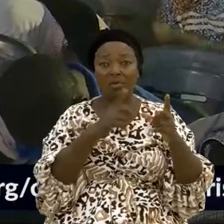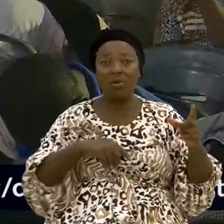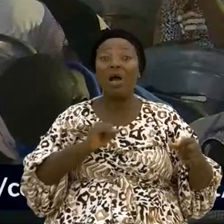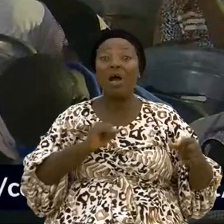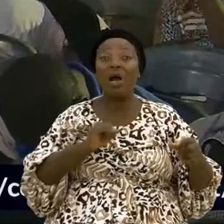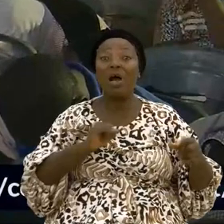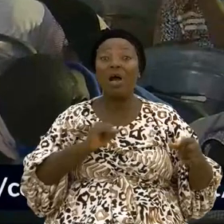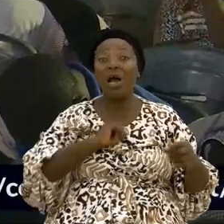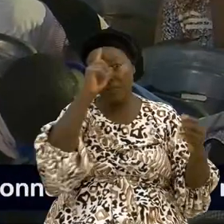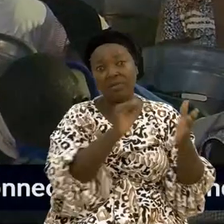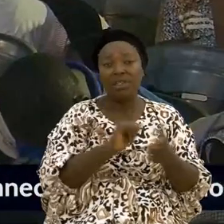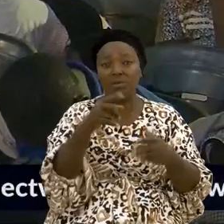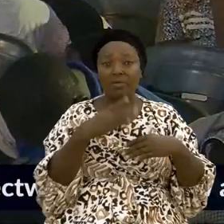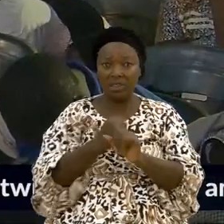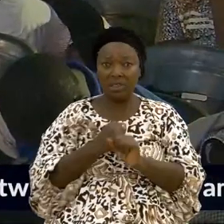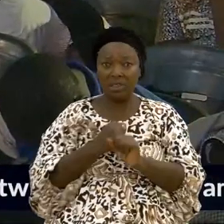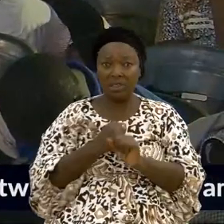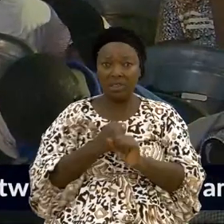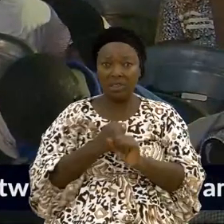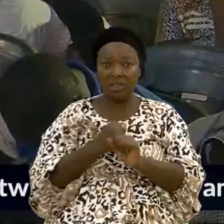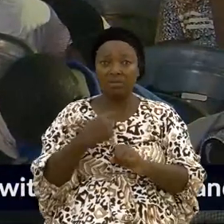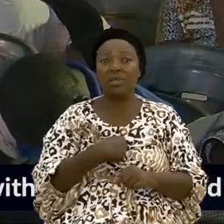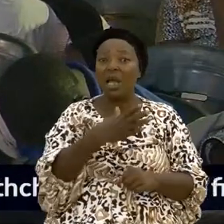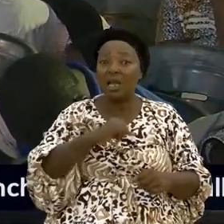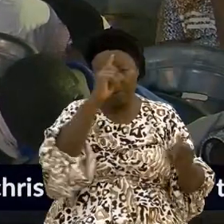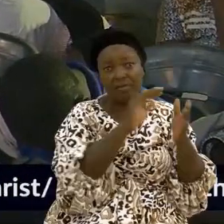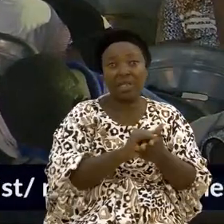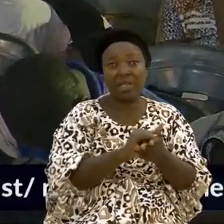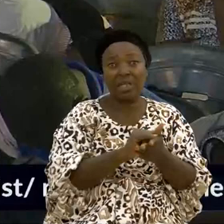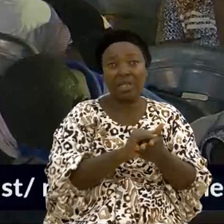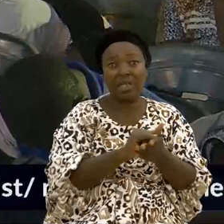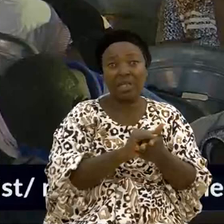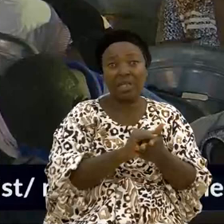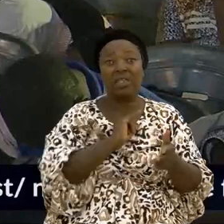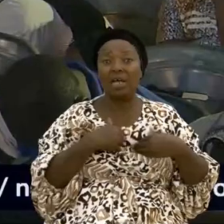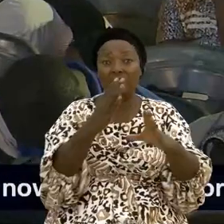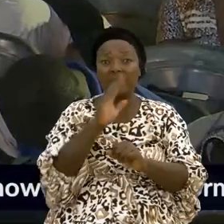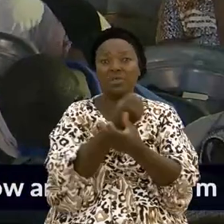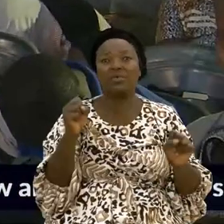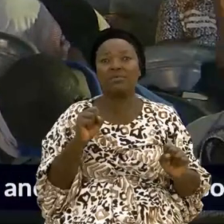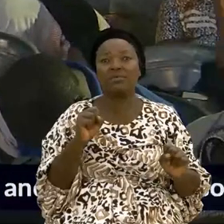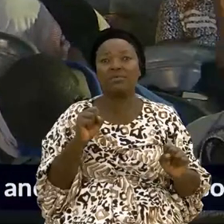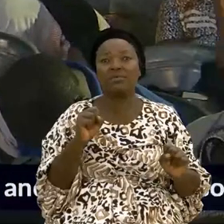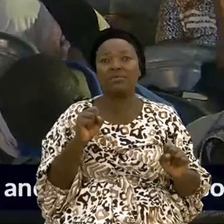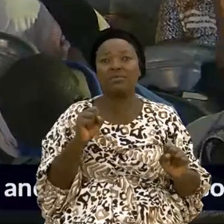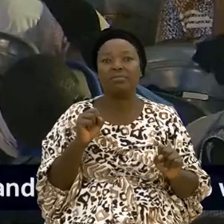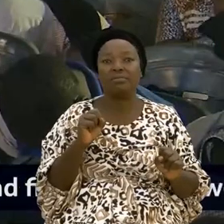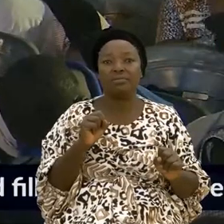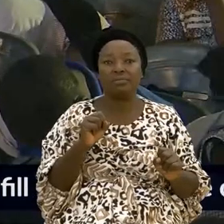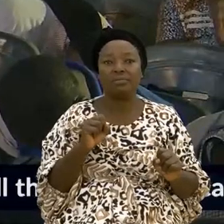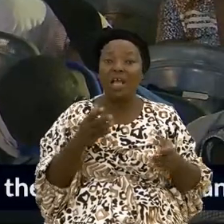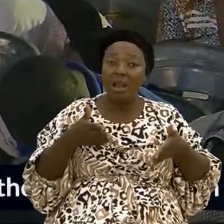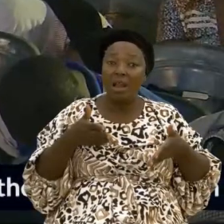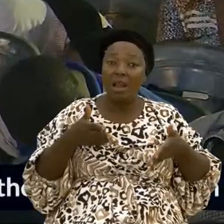believe you have received me. And I believe I've received your salvation. Let